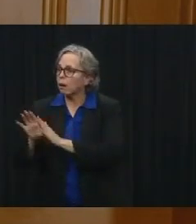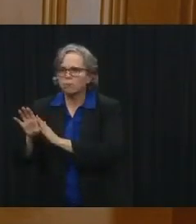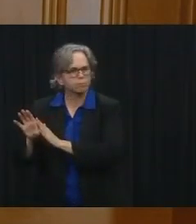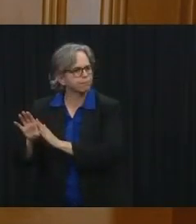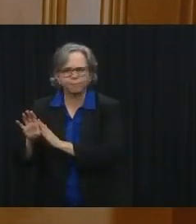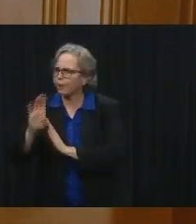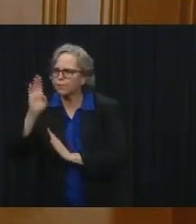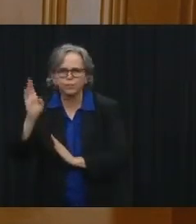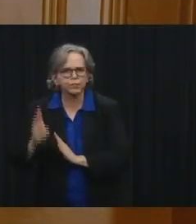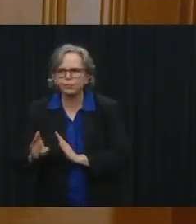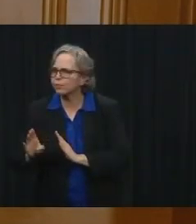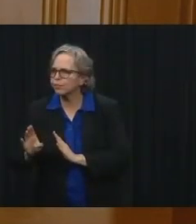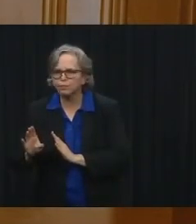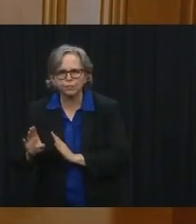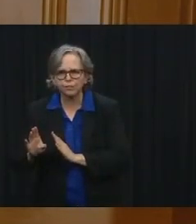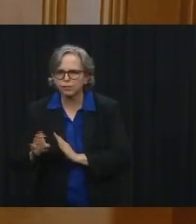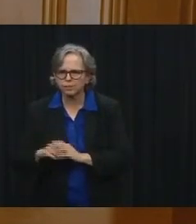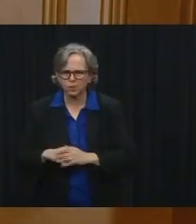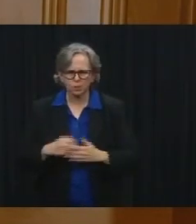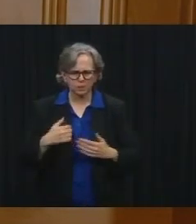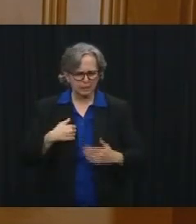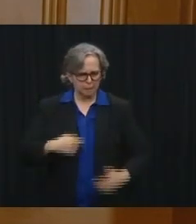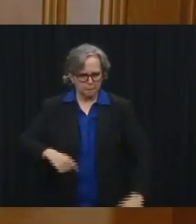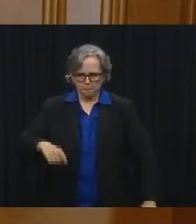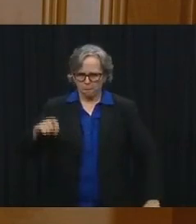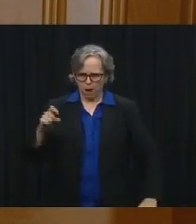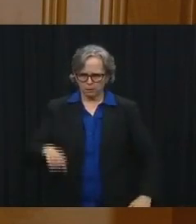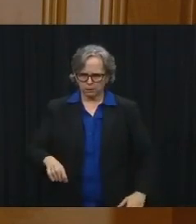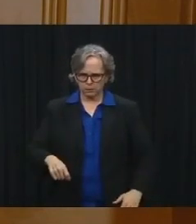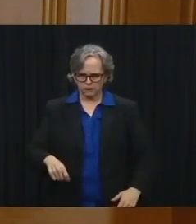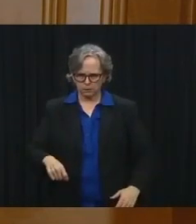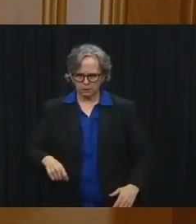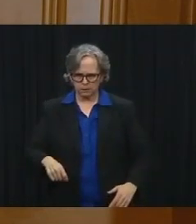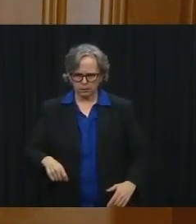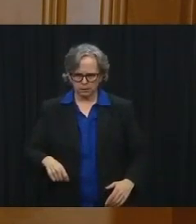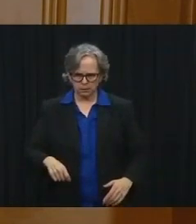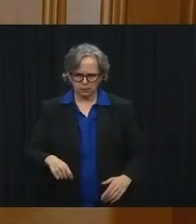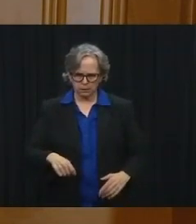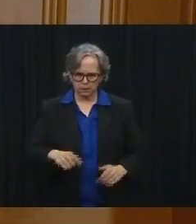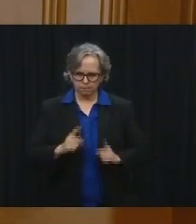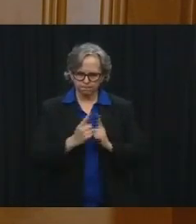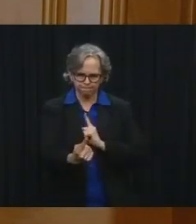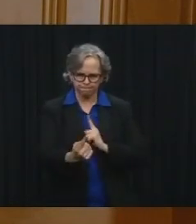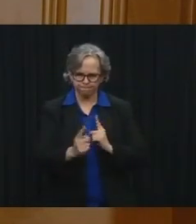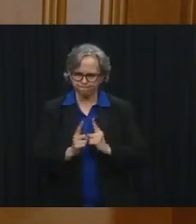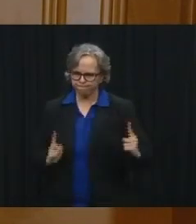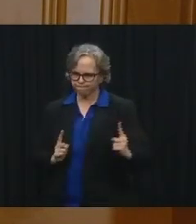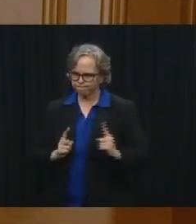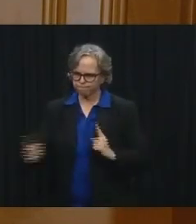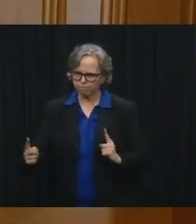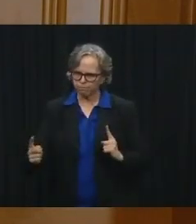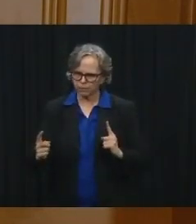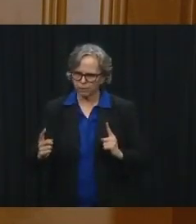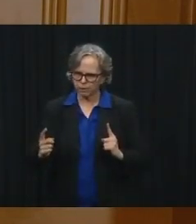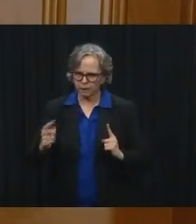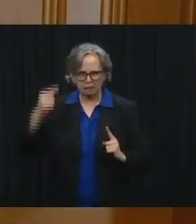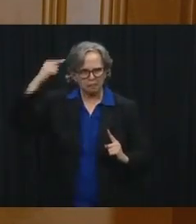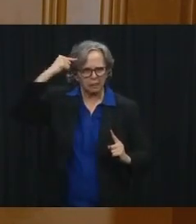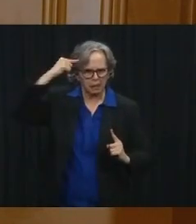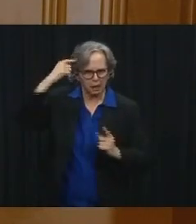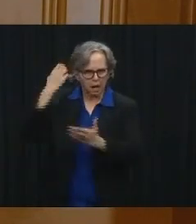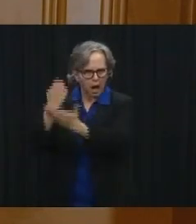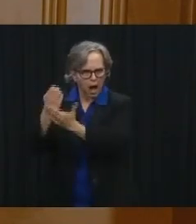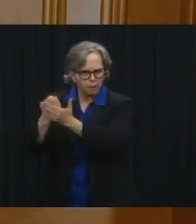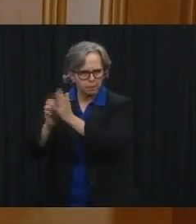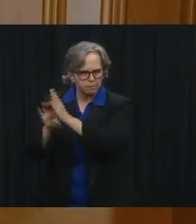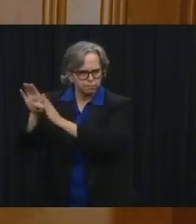to separate ourselves from others. We have to do everything we can so that when this wave comes, and we